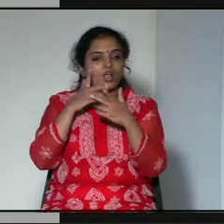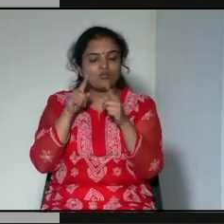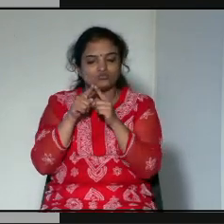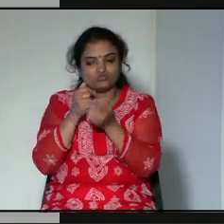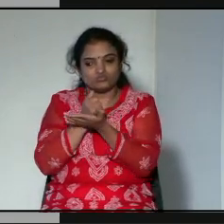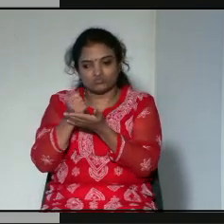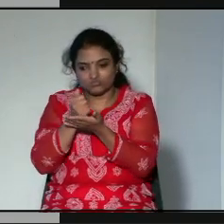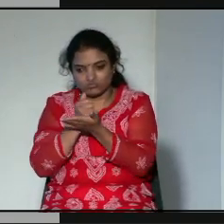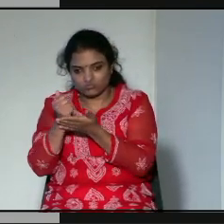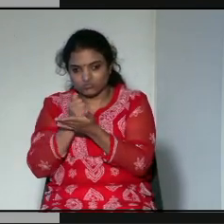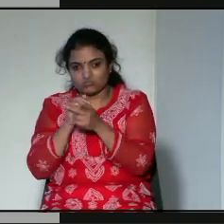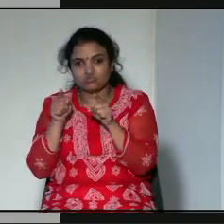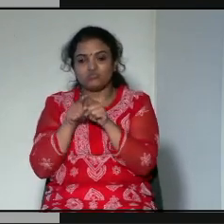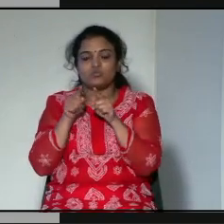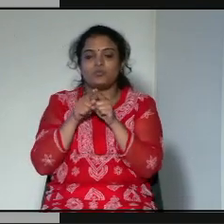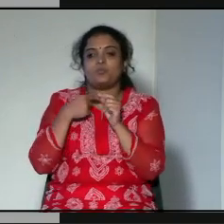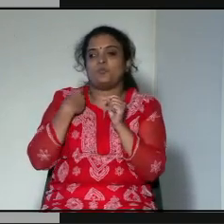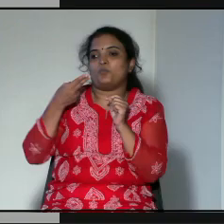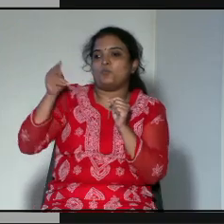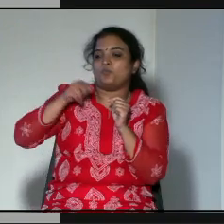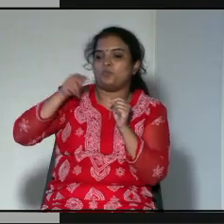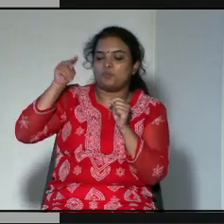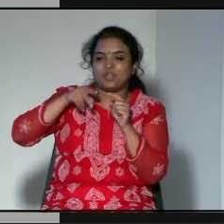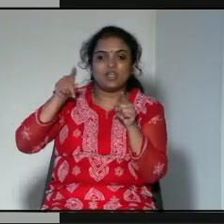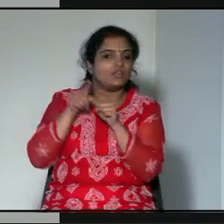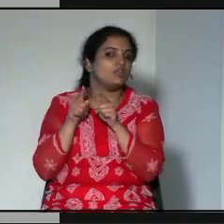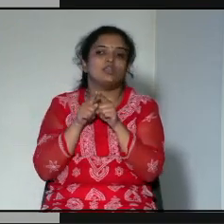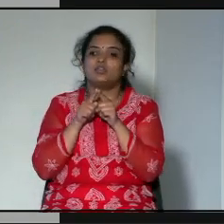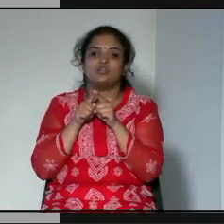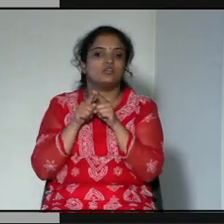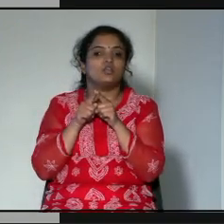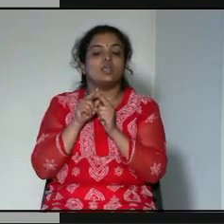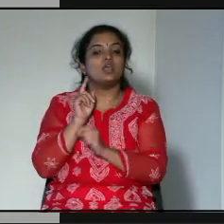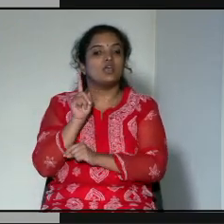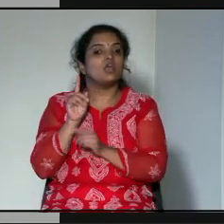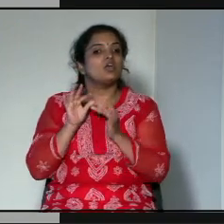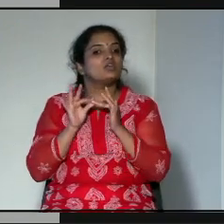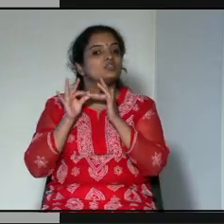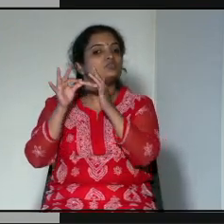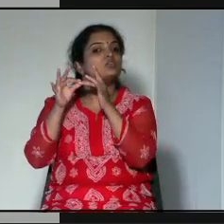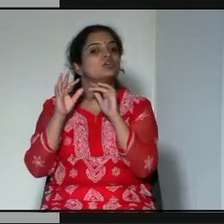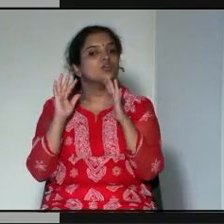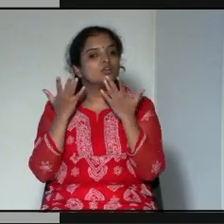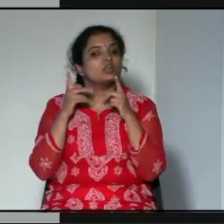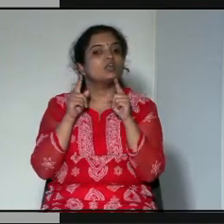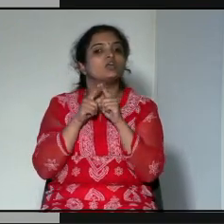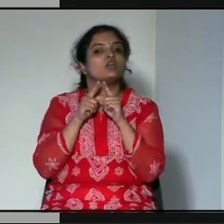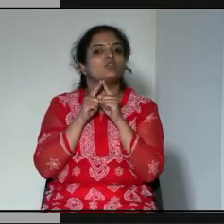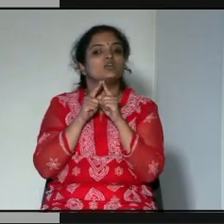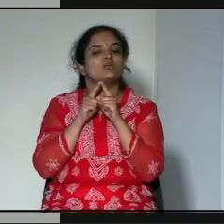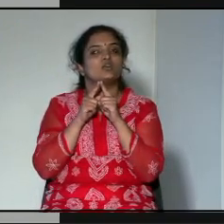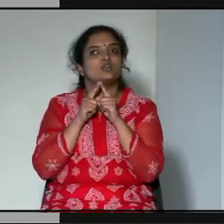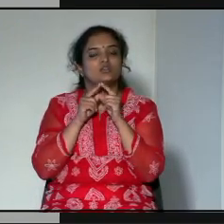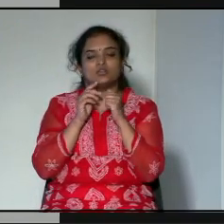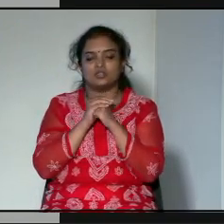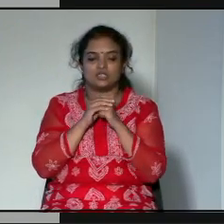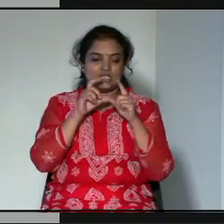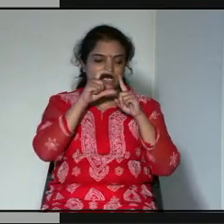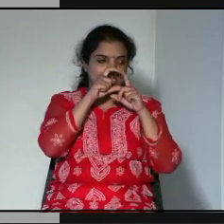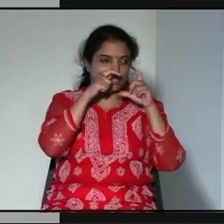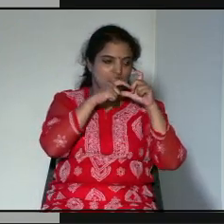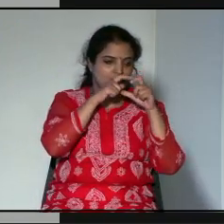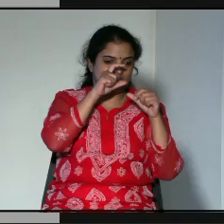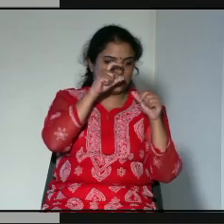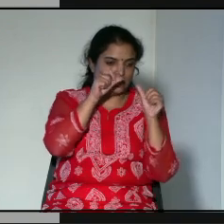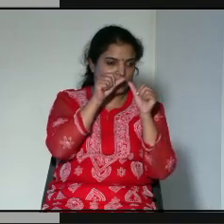building, sculpting, and painting in ancient sacred sites, especially in the Buddhist cave temples of the Deccan and the Western